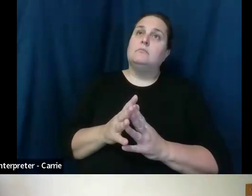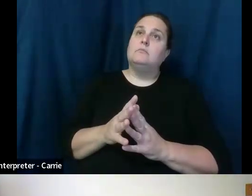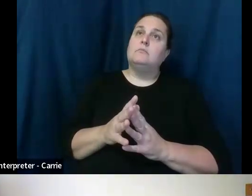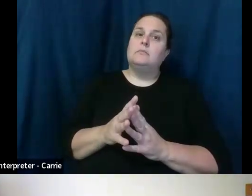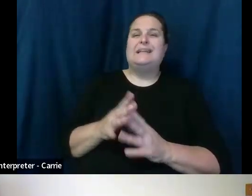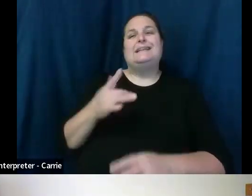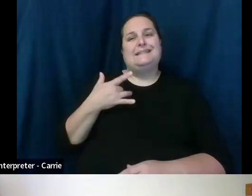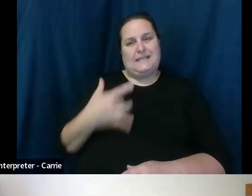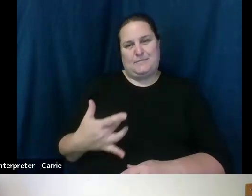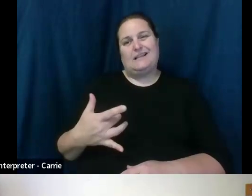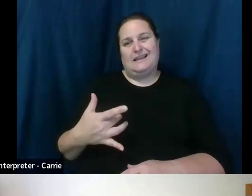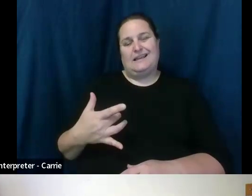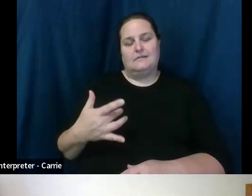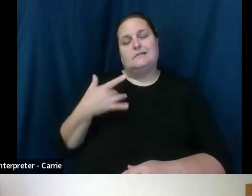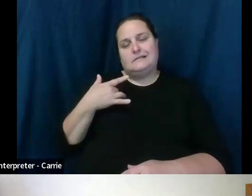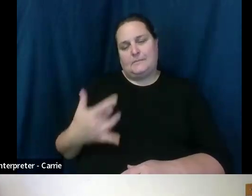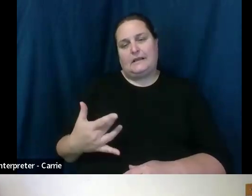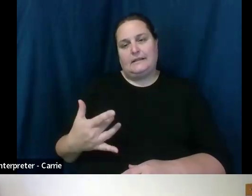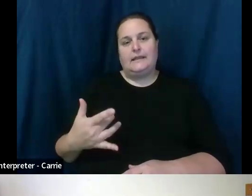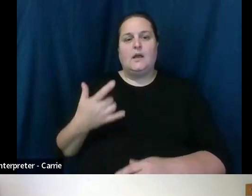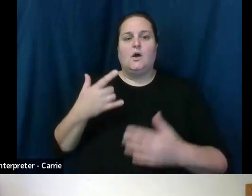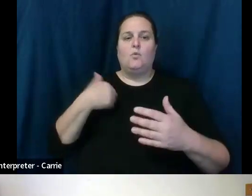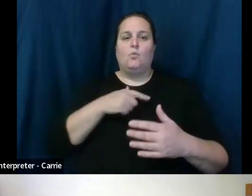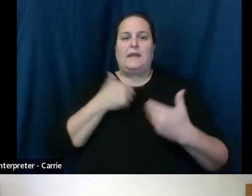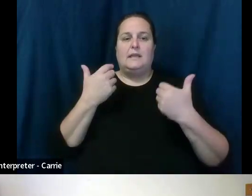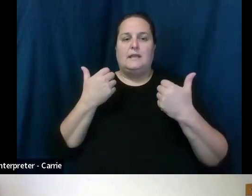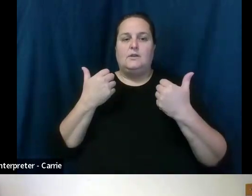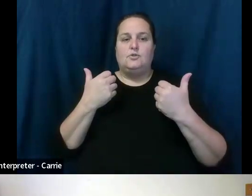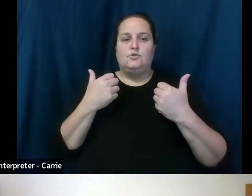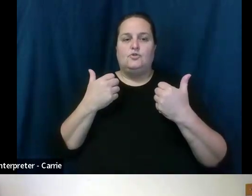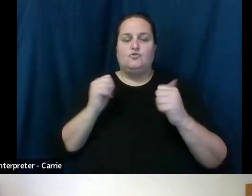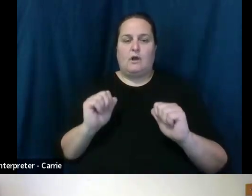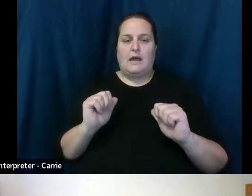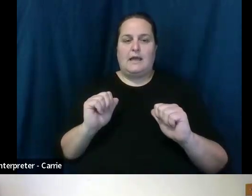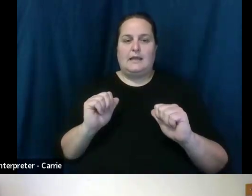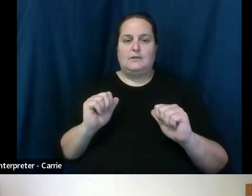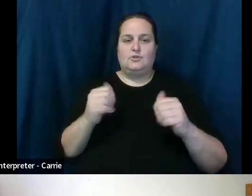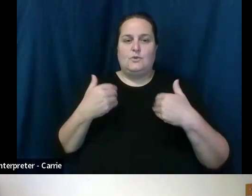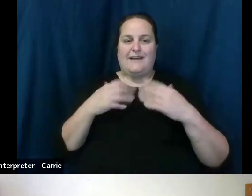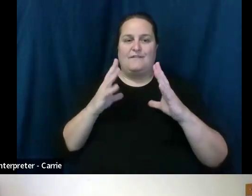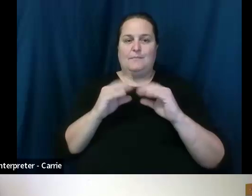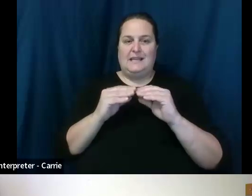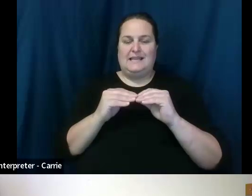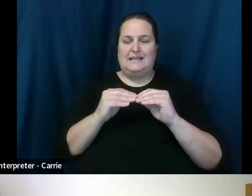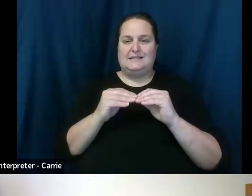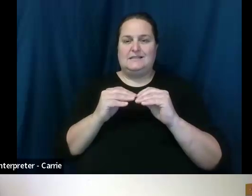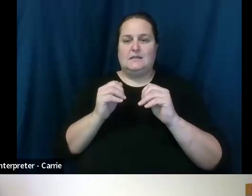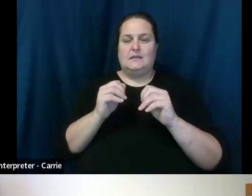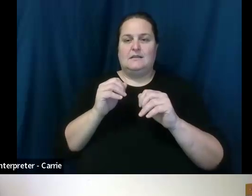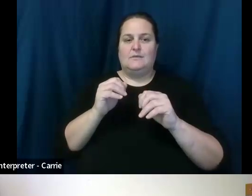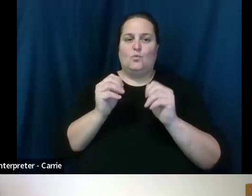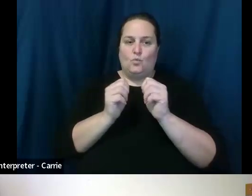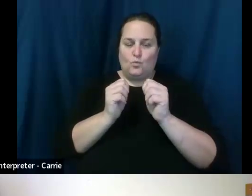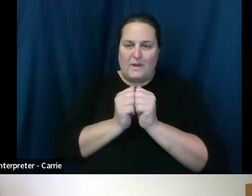normal circumstances, we try to do intervention. We try to do meetings with people with one of our team members.